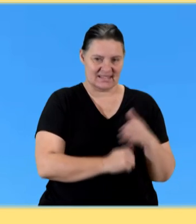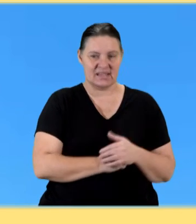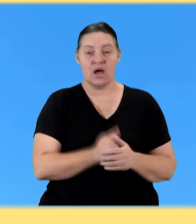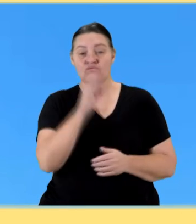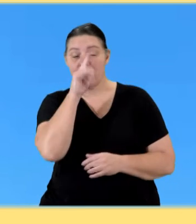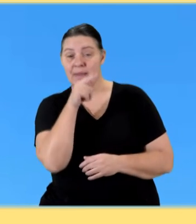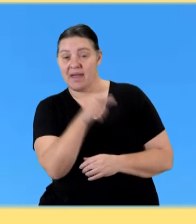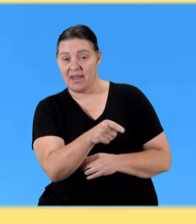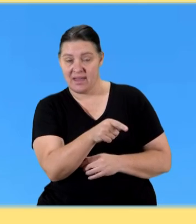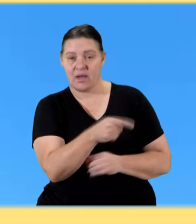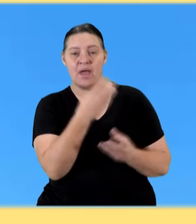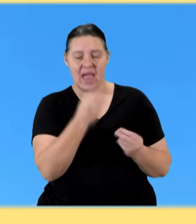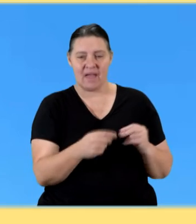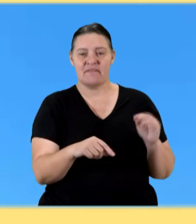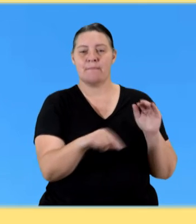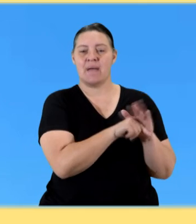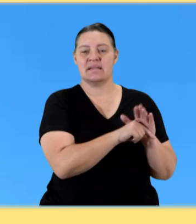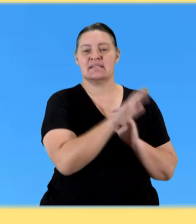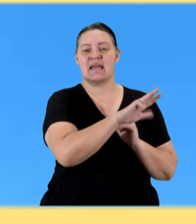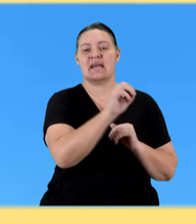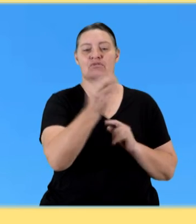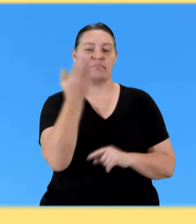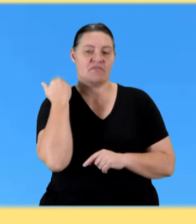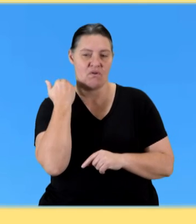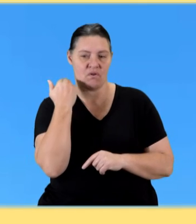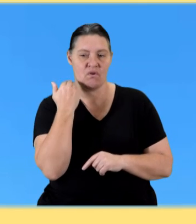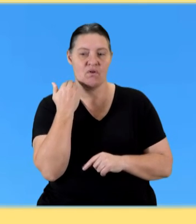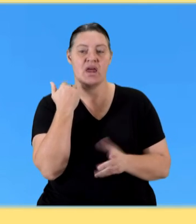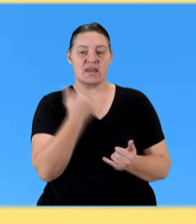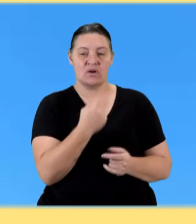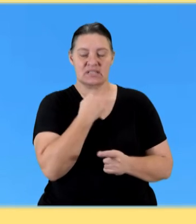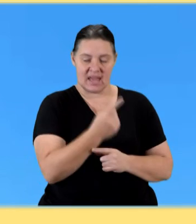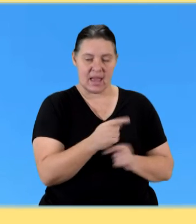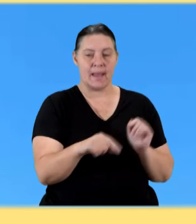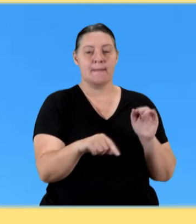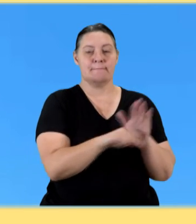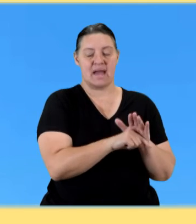come, remember here, I had a minus 900 initially. I'll come again and say